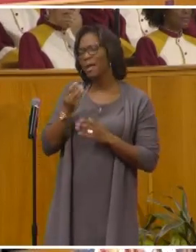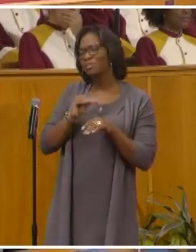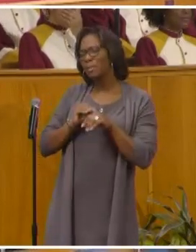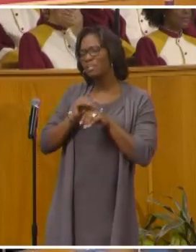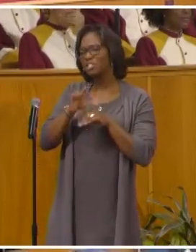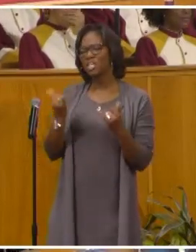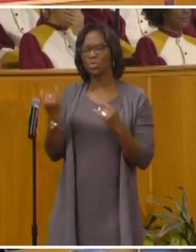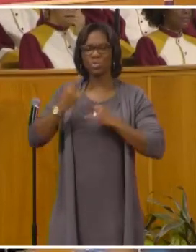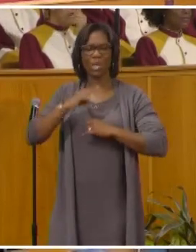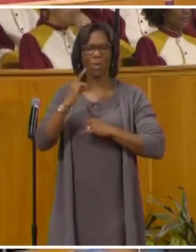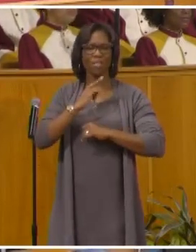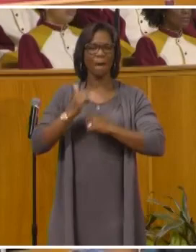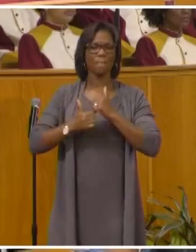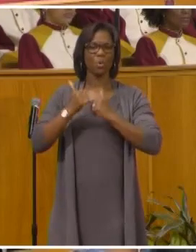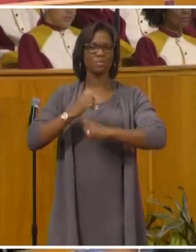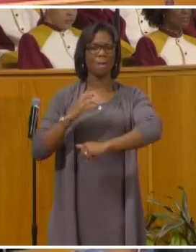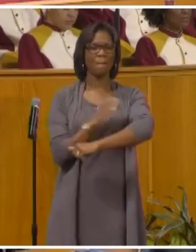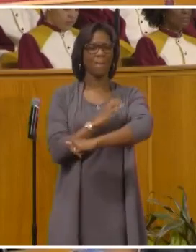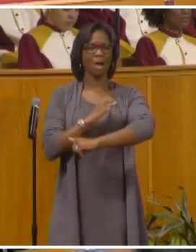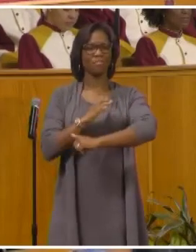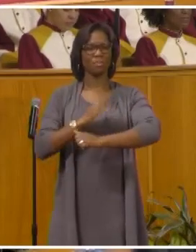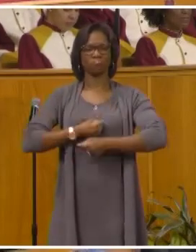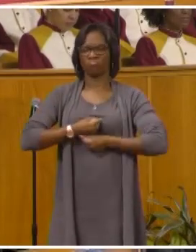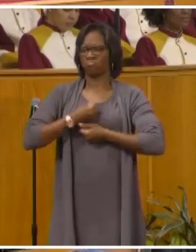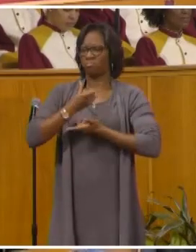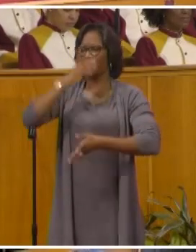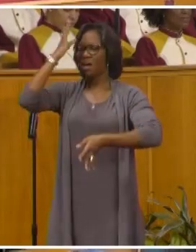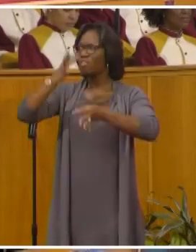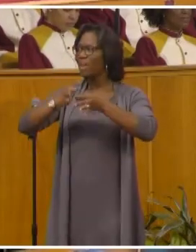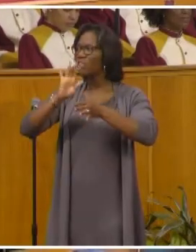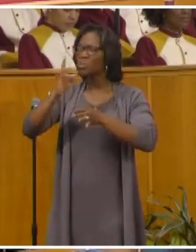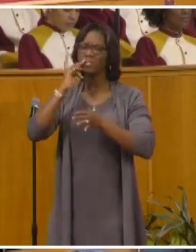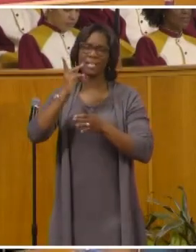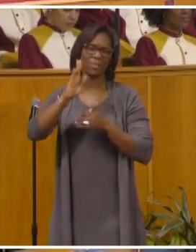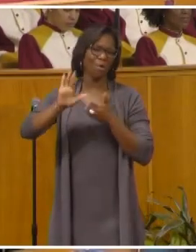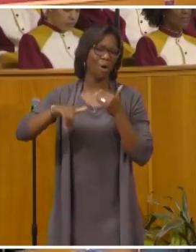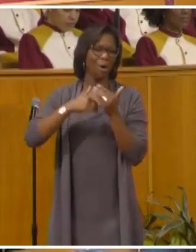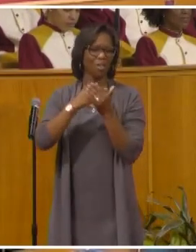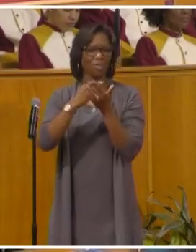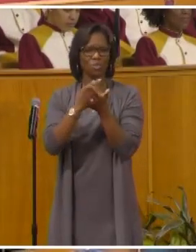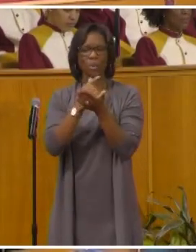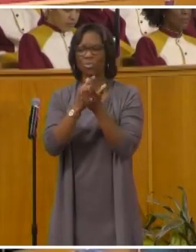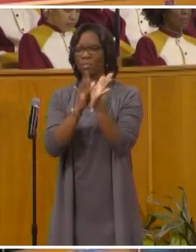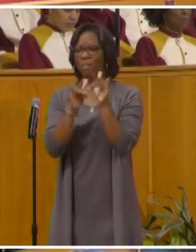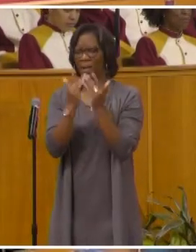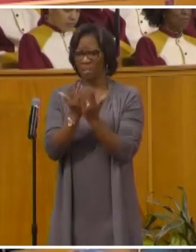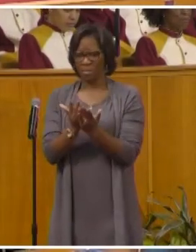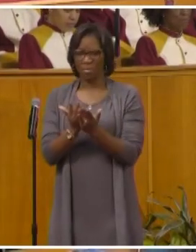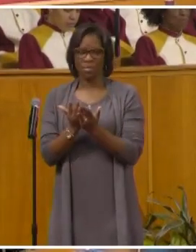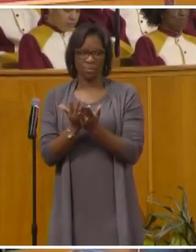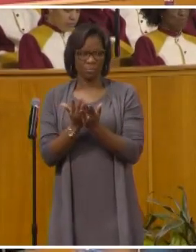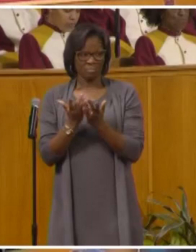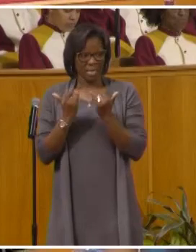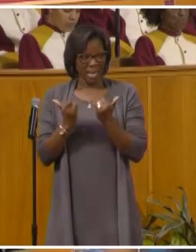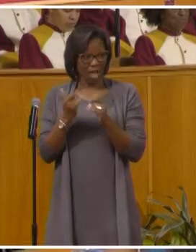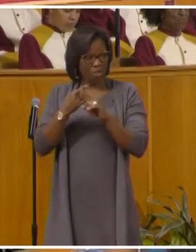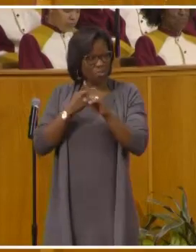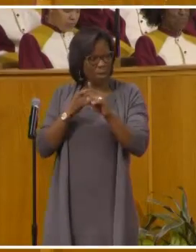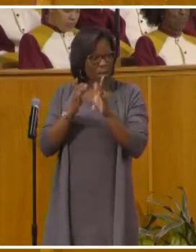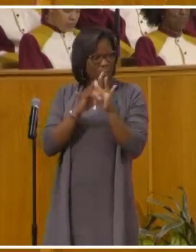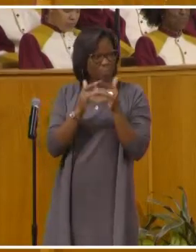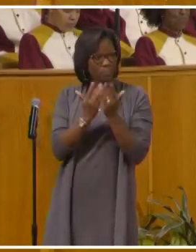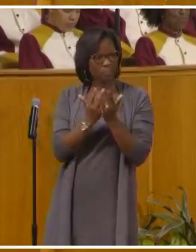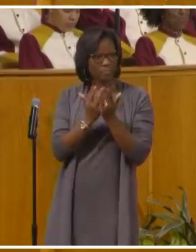today is one of the most powerful declarations of faith that you'll find in all of Scripture. It comes to us from